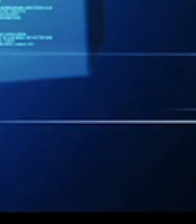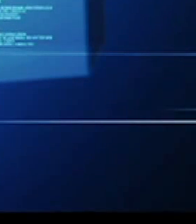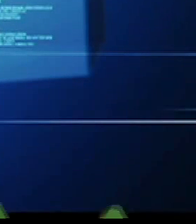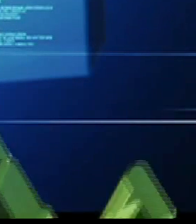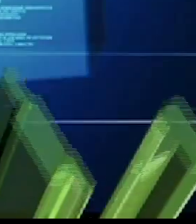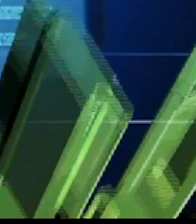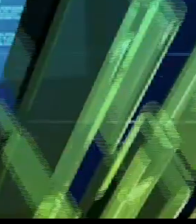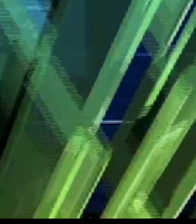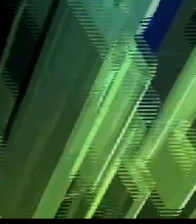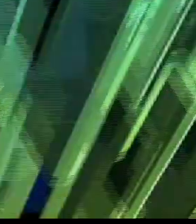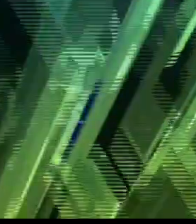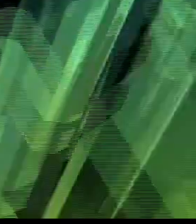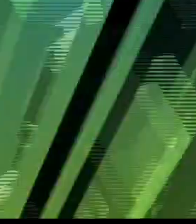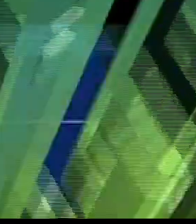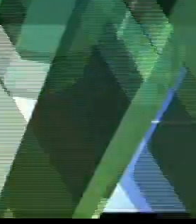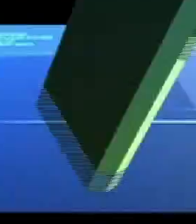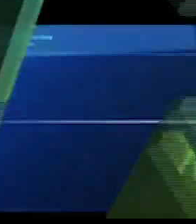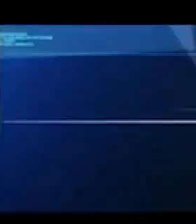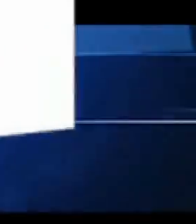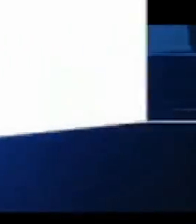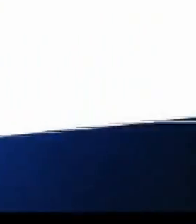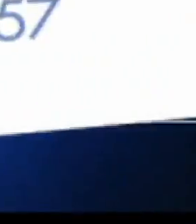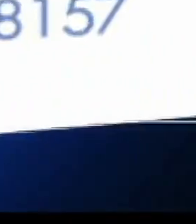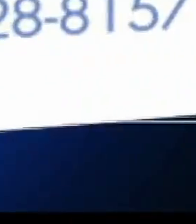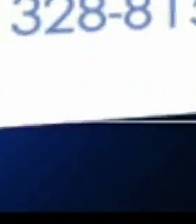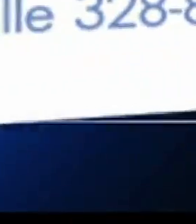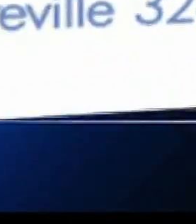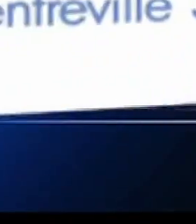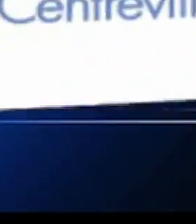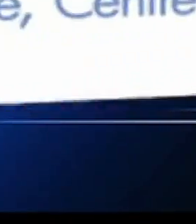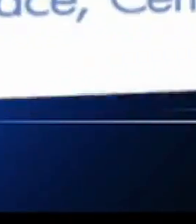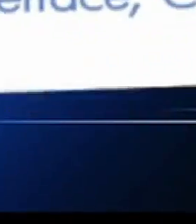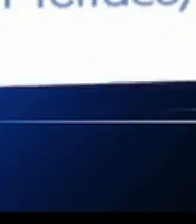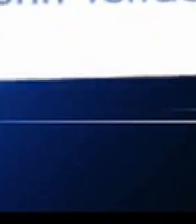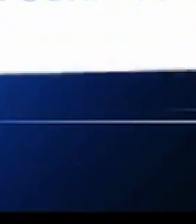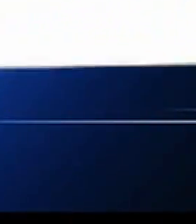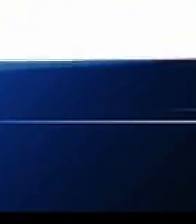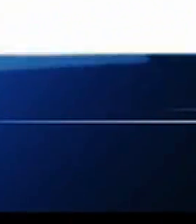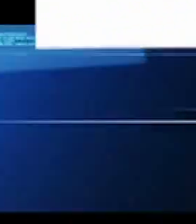This is ZNS Total Sports, brought to you by Fourth Terrace Diagnostic Center.